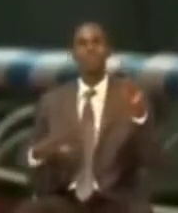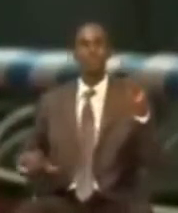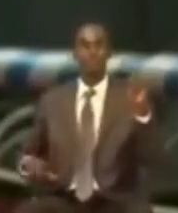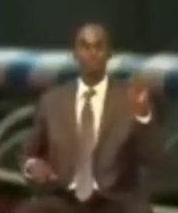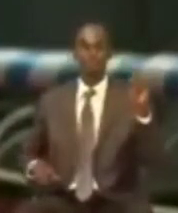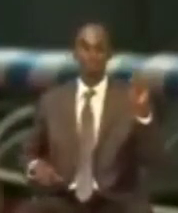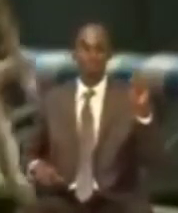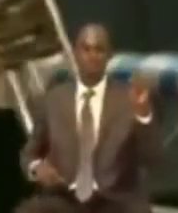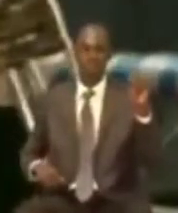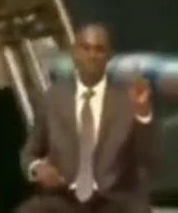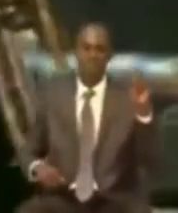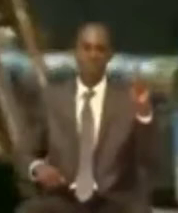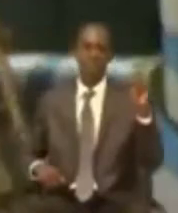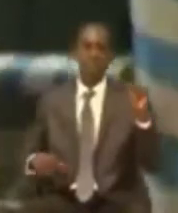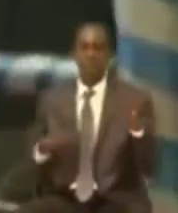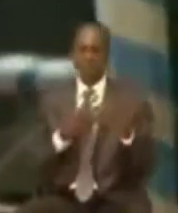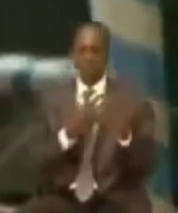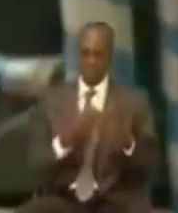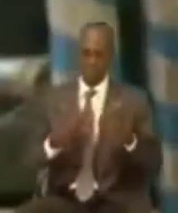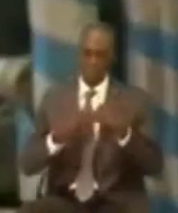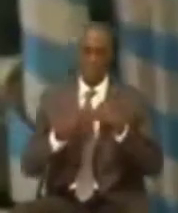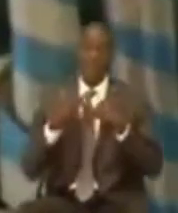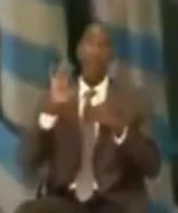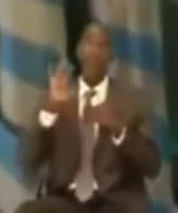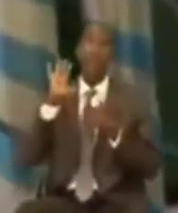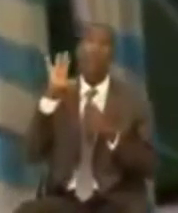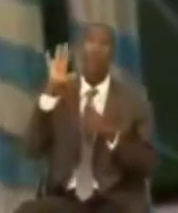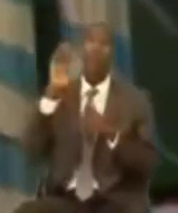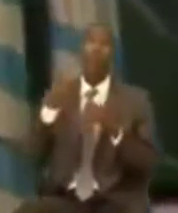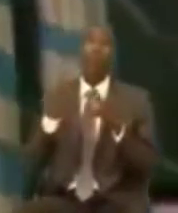Lord, and have your way.